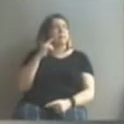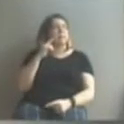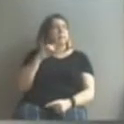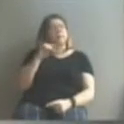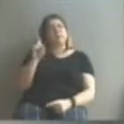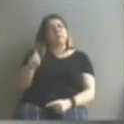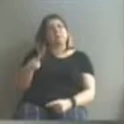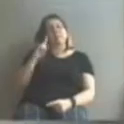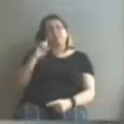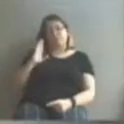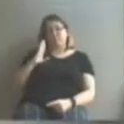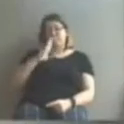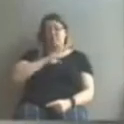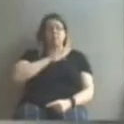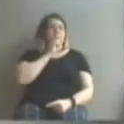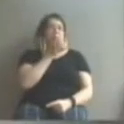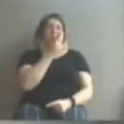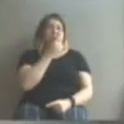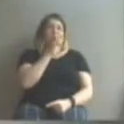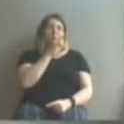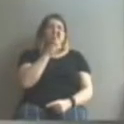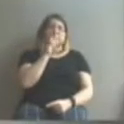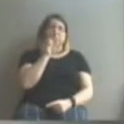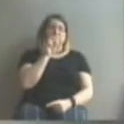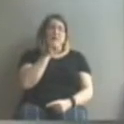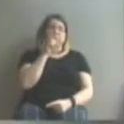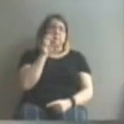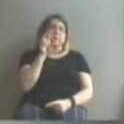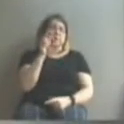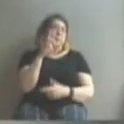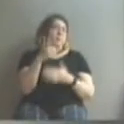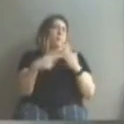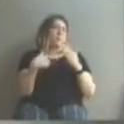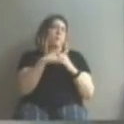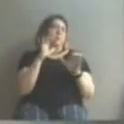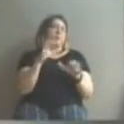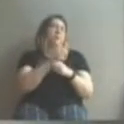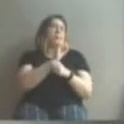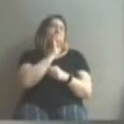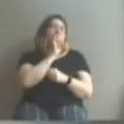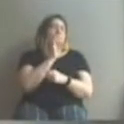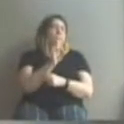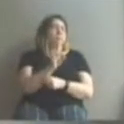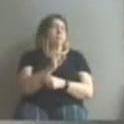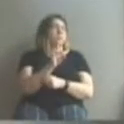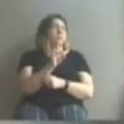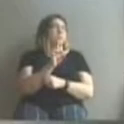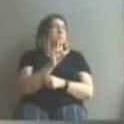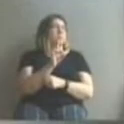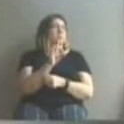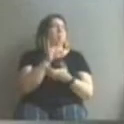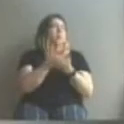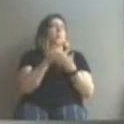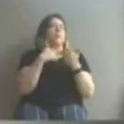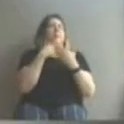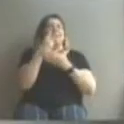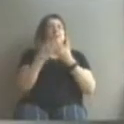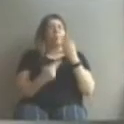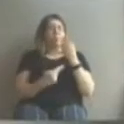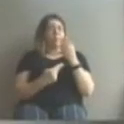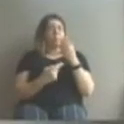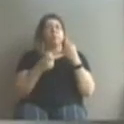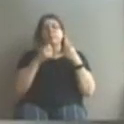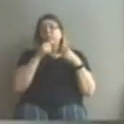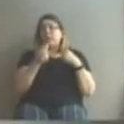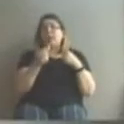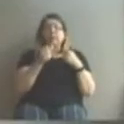question for the board rather than Dr. Razor, what we can do to make sure that schools have both, that they're not trying